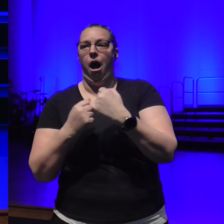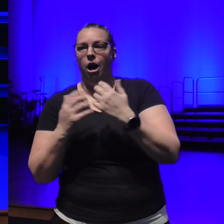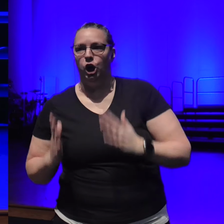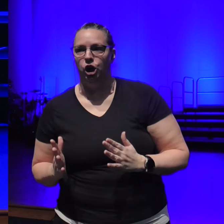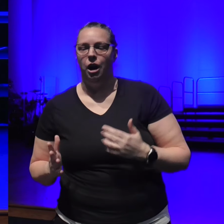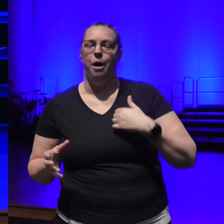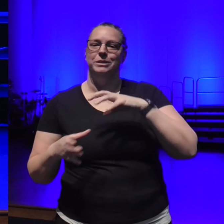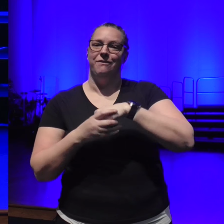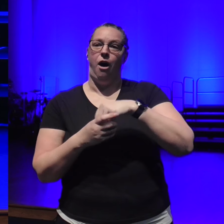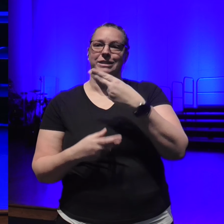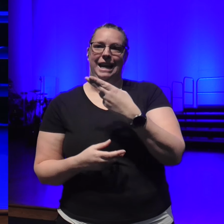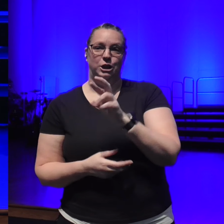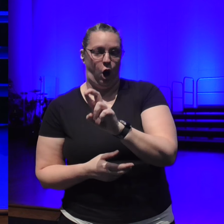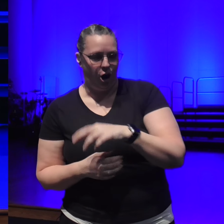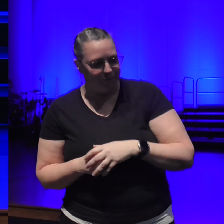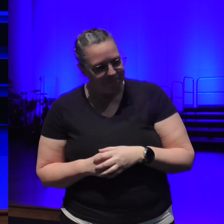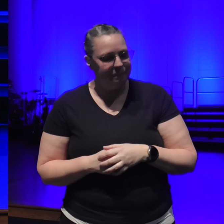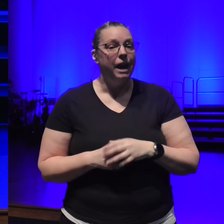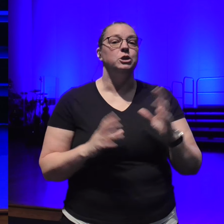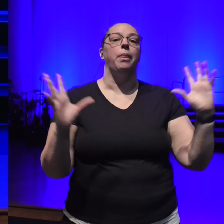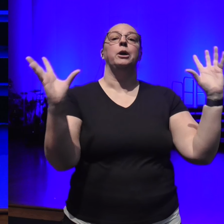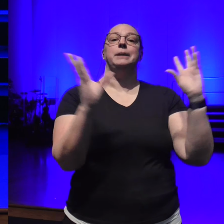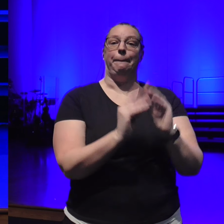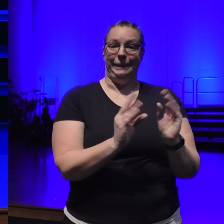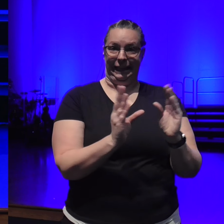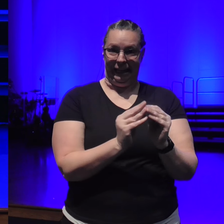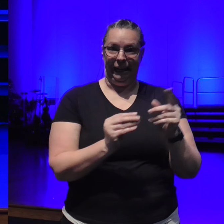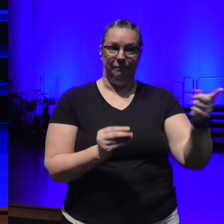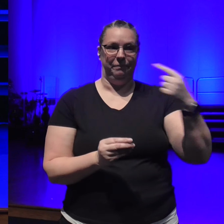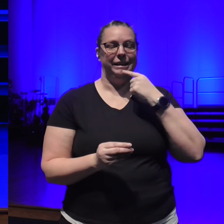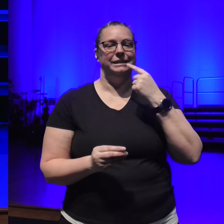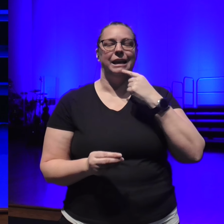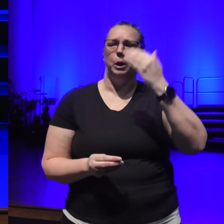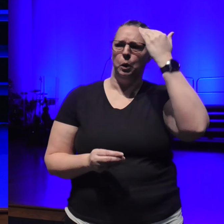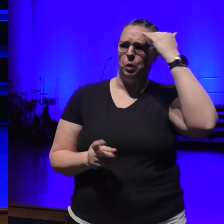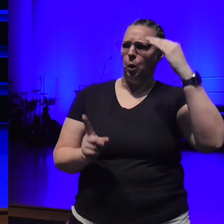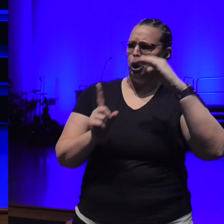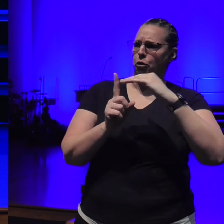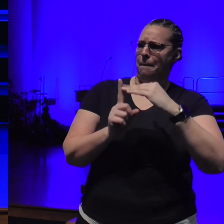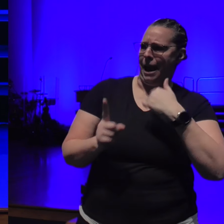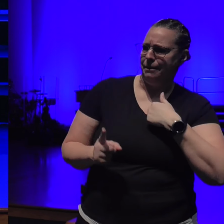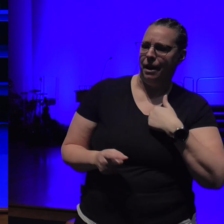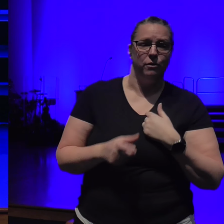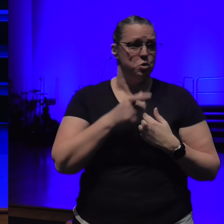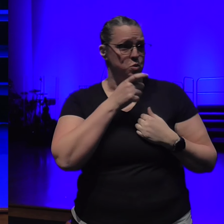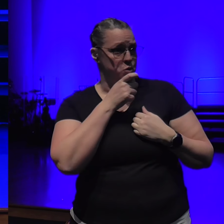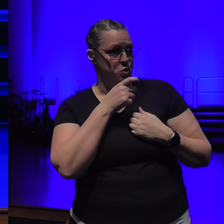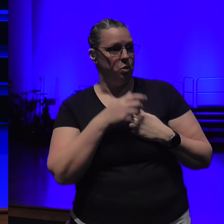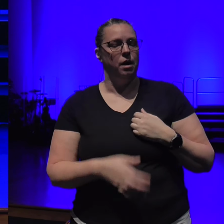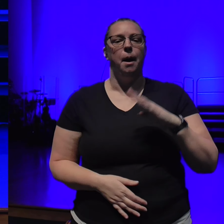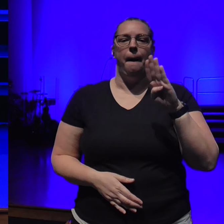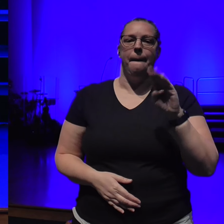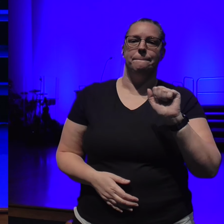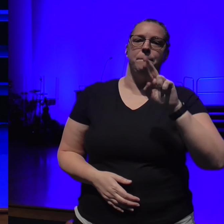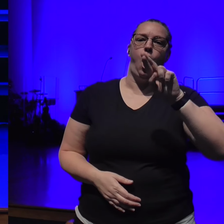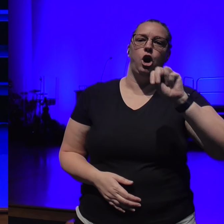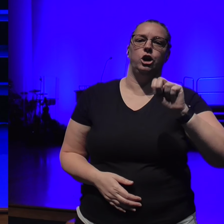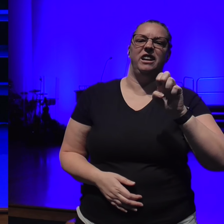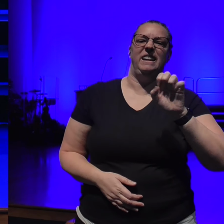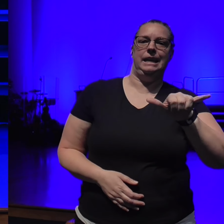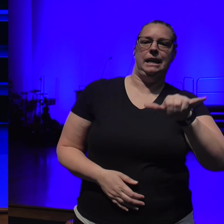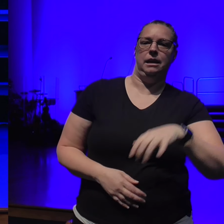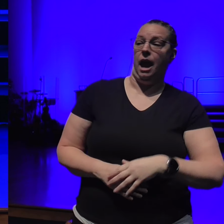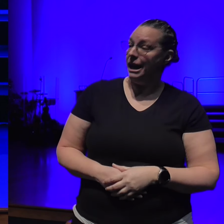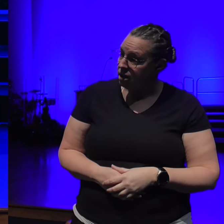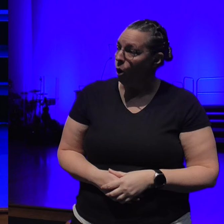HR, and there was a meeting, and in front of everyone he said, "Josh, you know who you remind me of?" "Who?" "Barney." And I